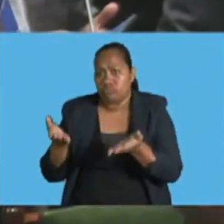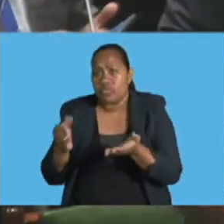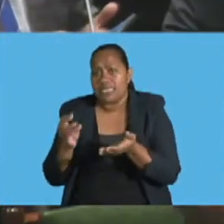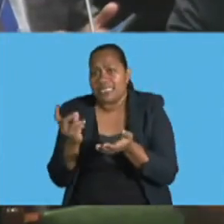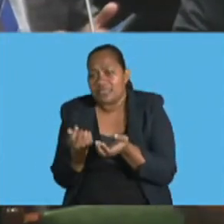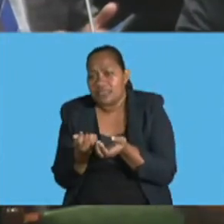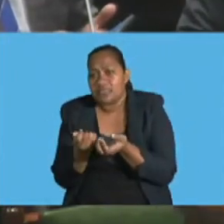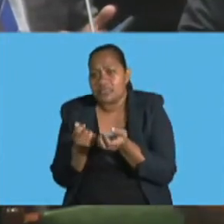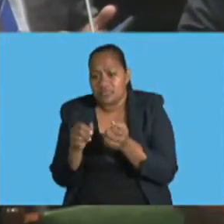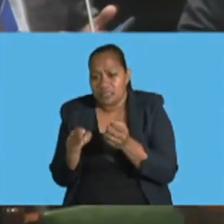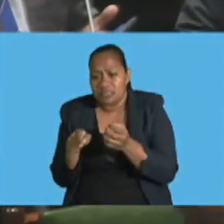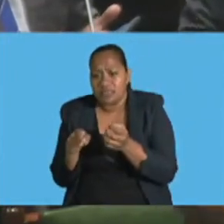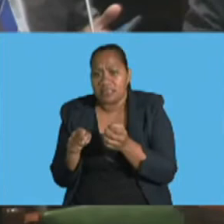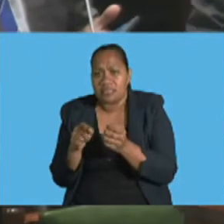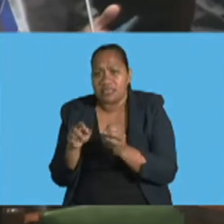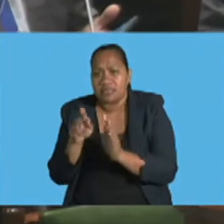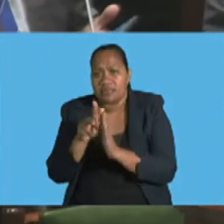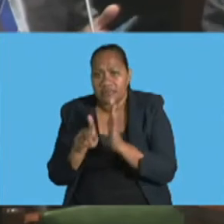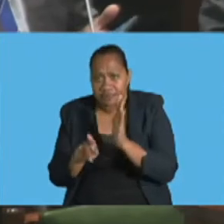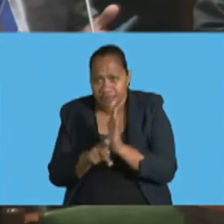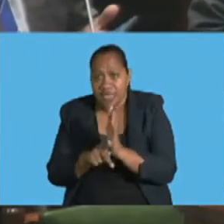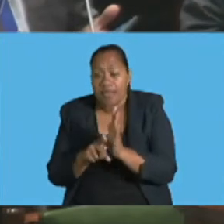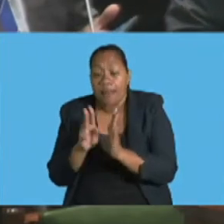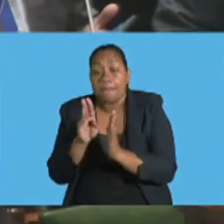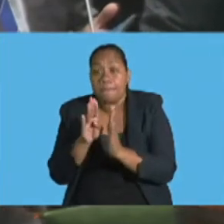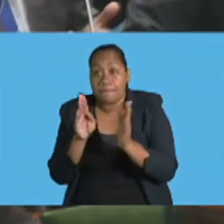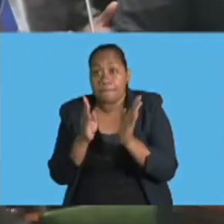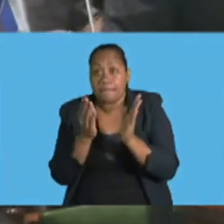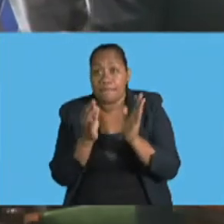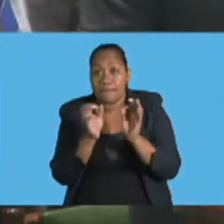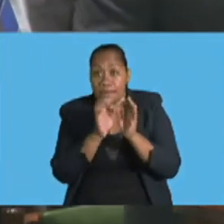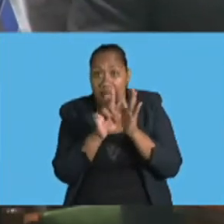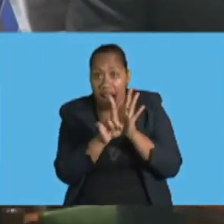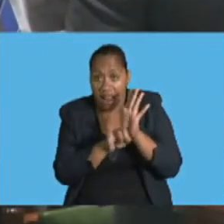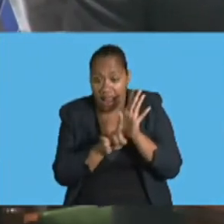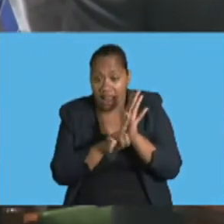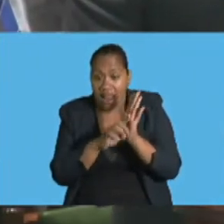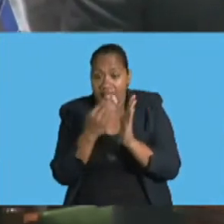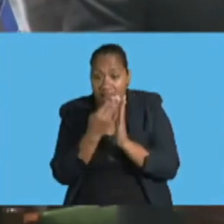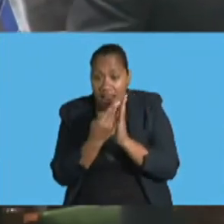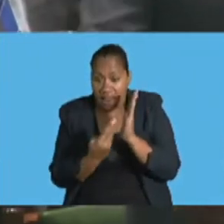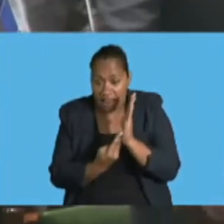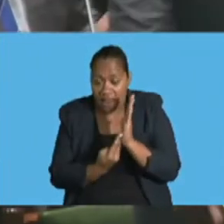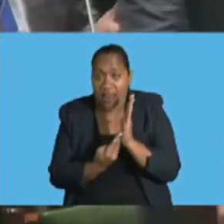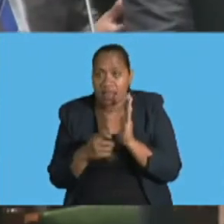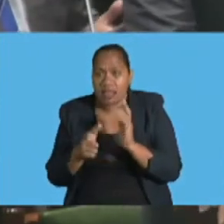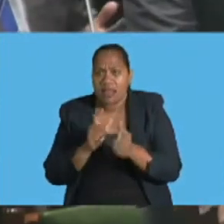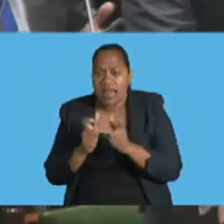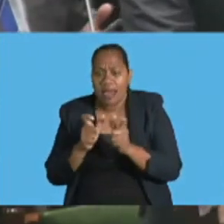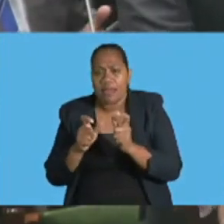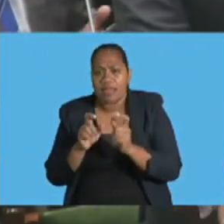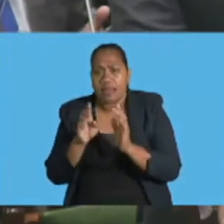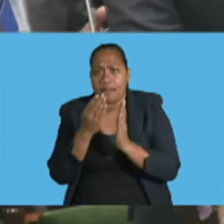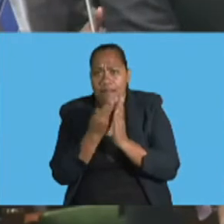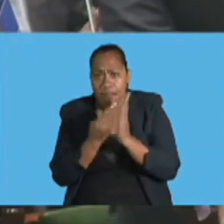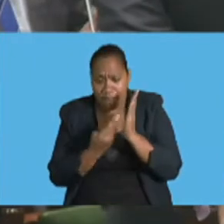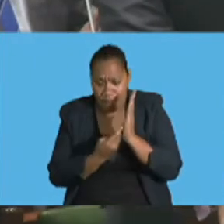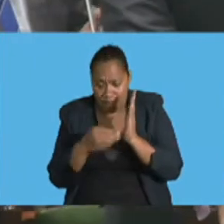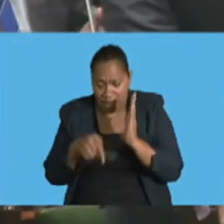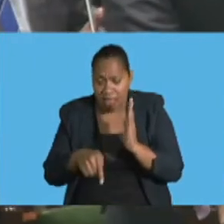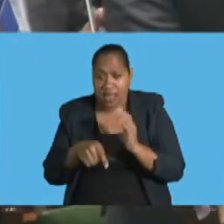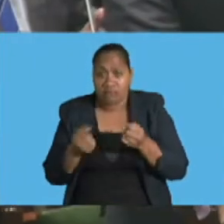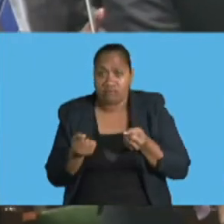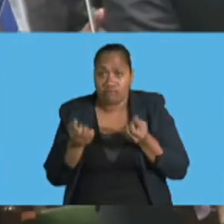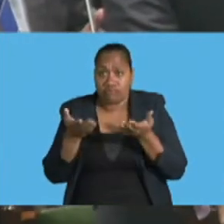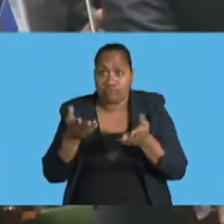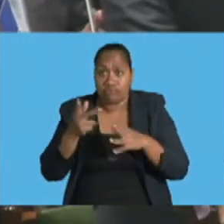of this process, we have been determined to make it the best. The climate bill will be introduced in Parliament in the September session before the